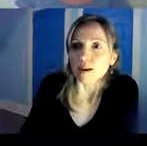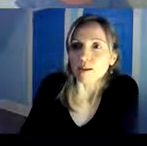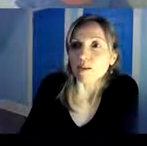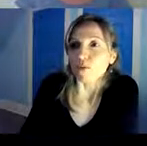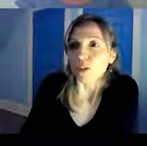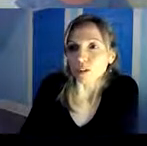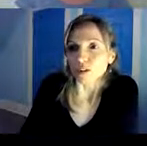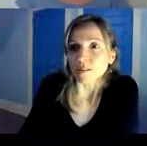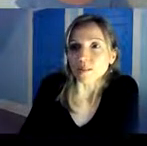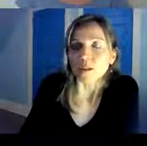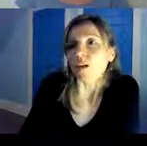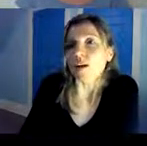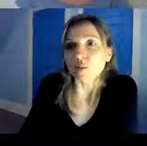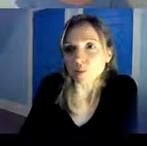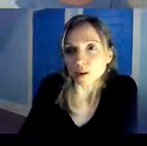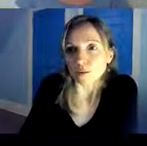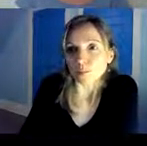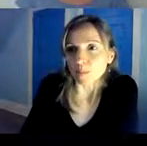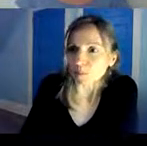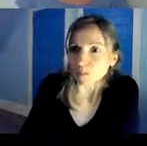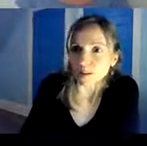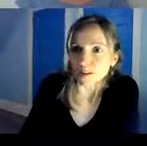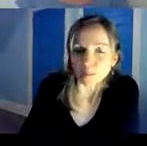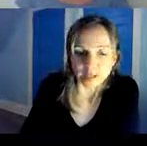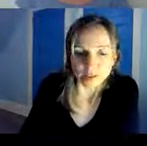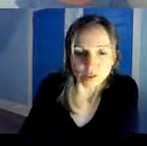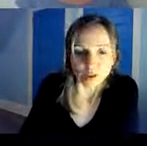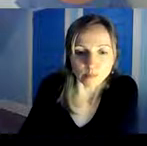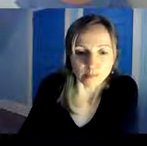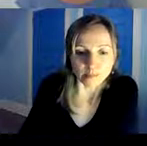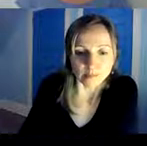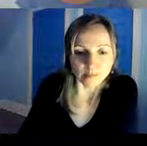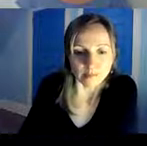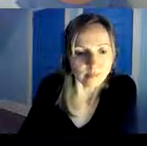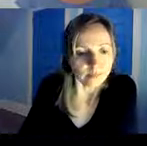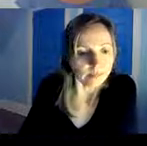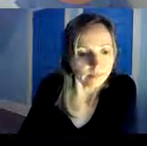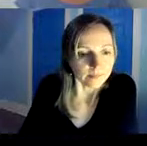for a full year. You can cover it with mulch and maybe put some pots of plants on top of it.